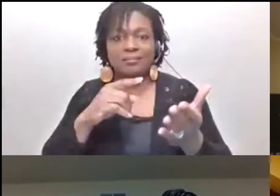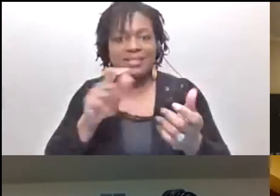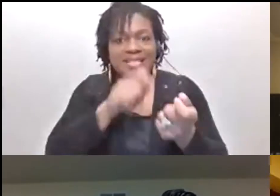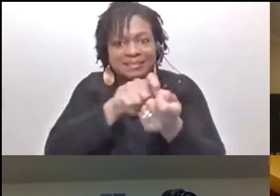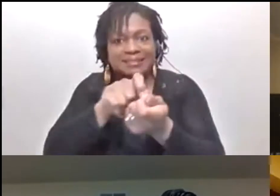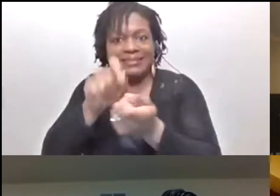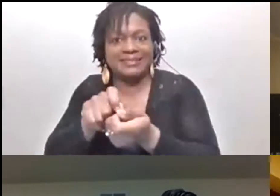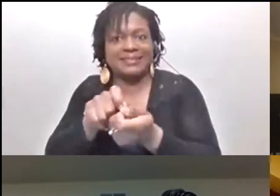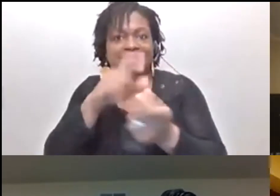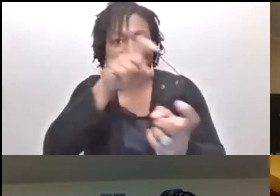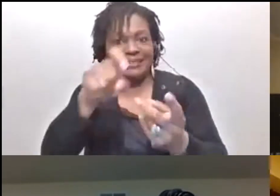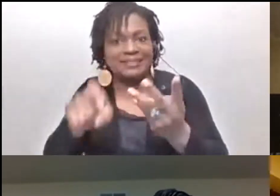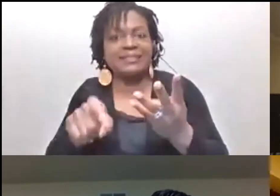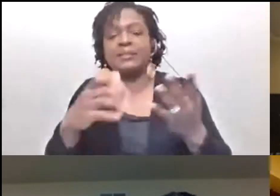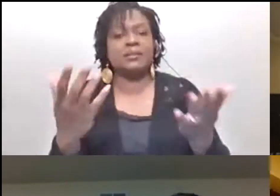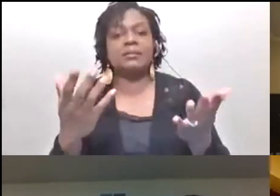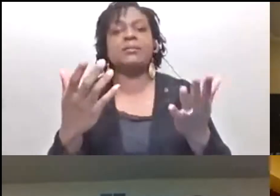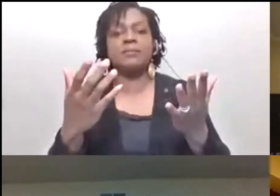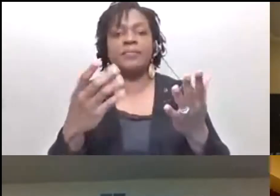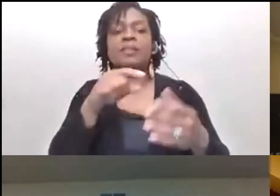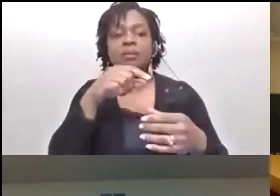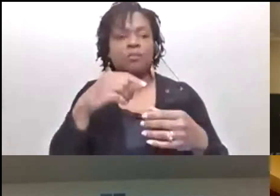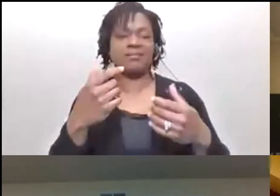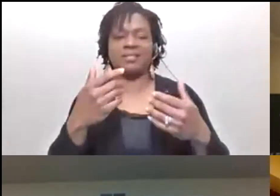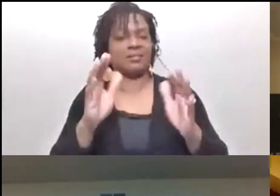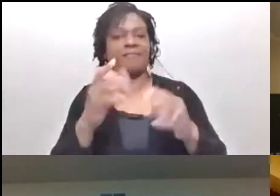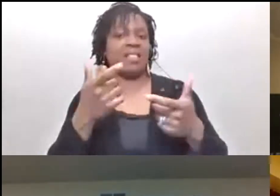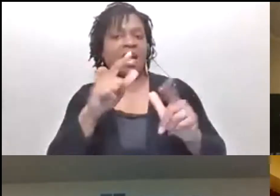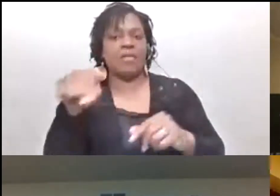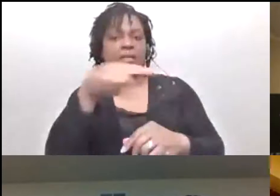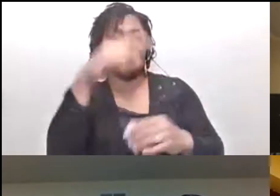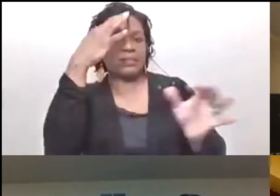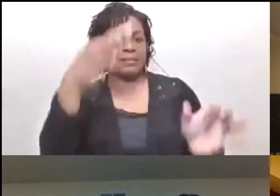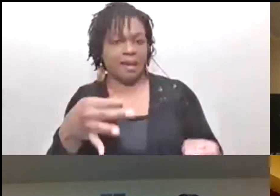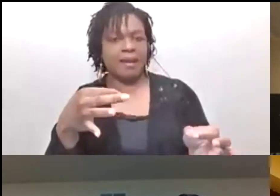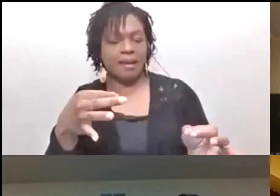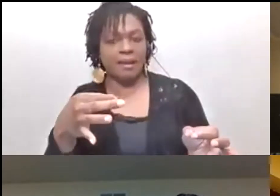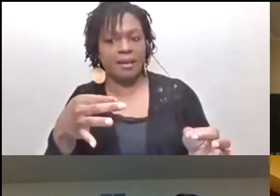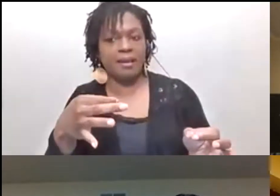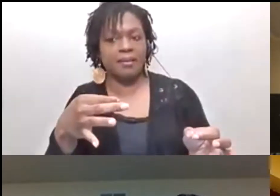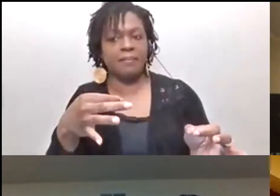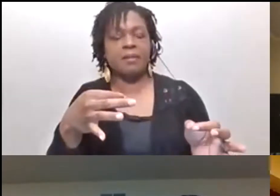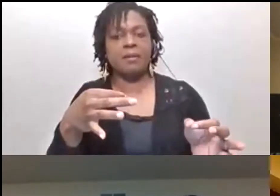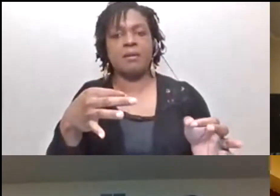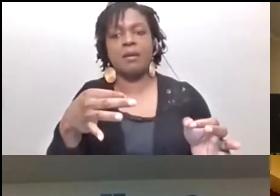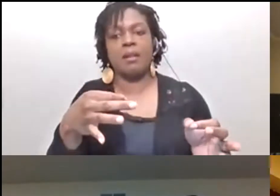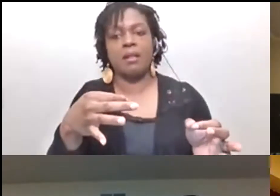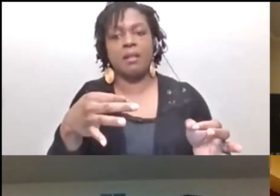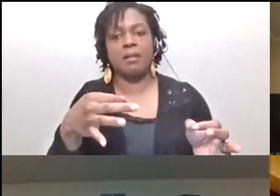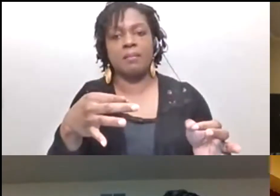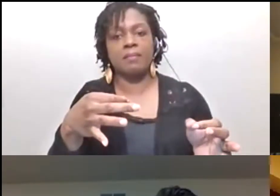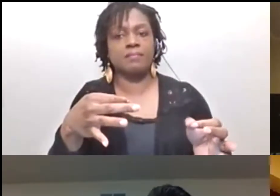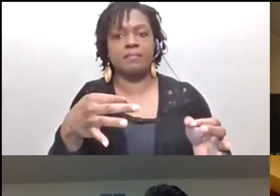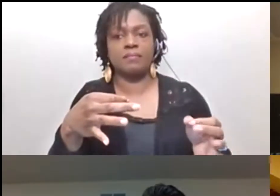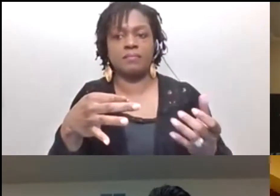to provide the best service that they can, we would leave it up to them and not choose how that would